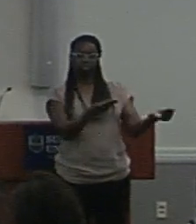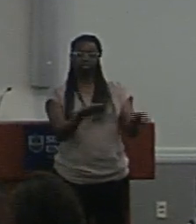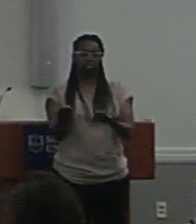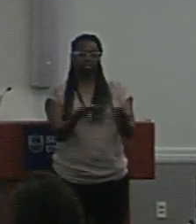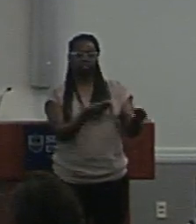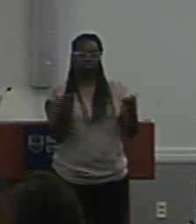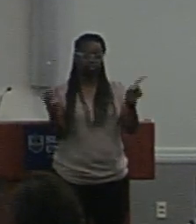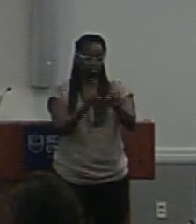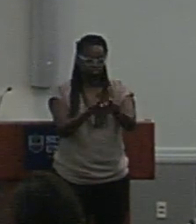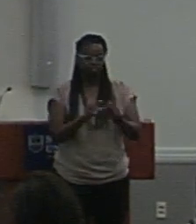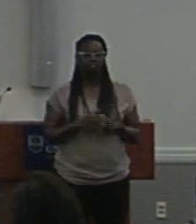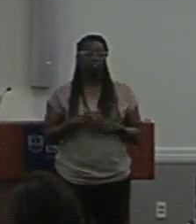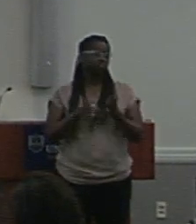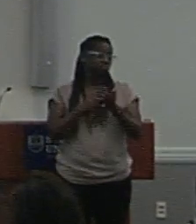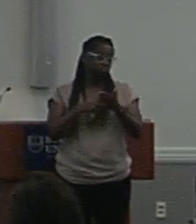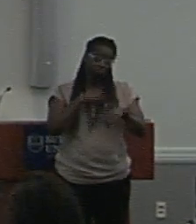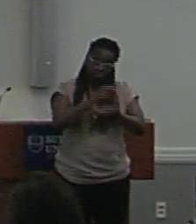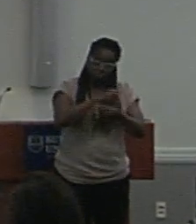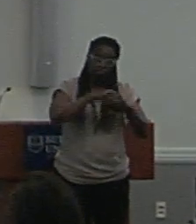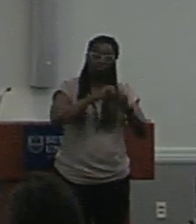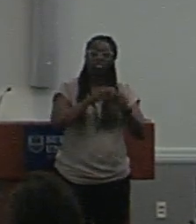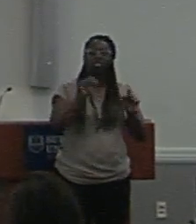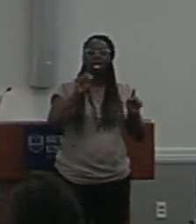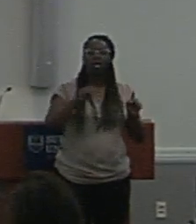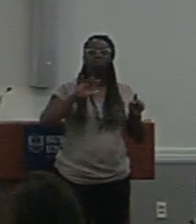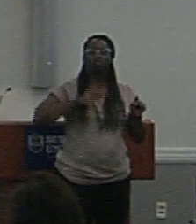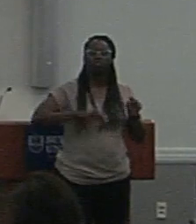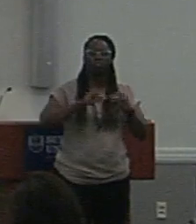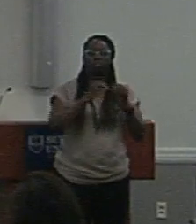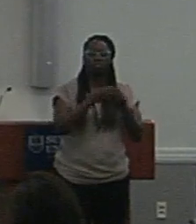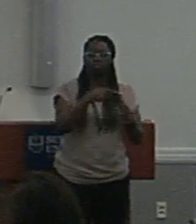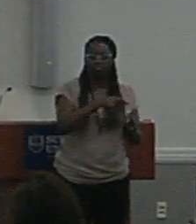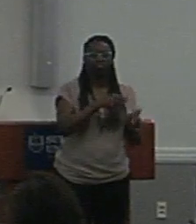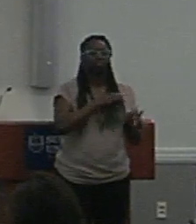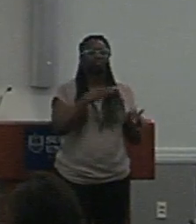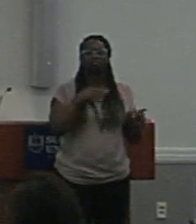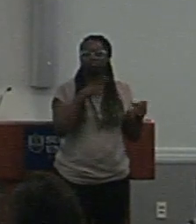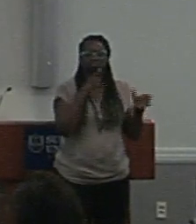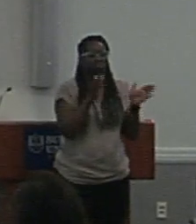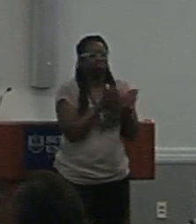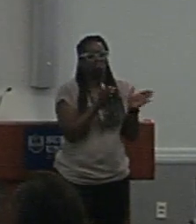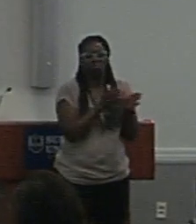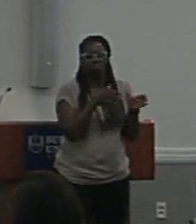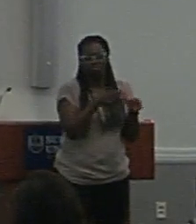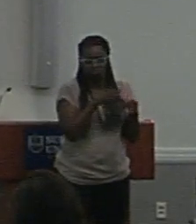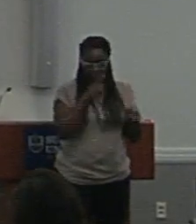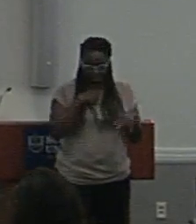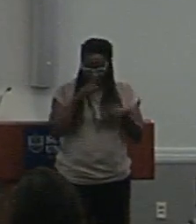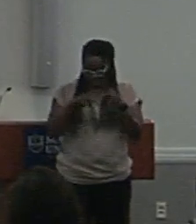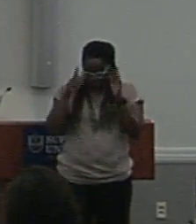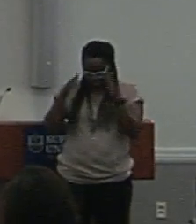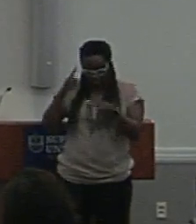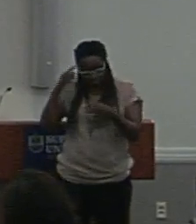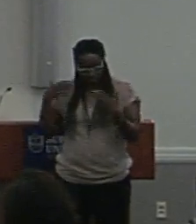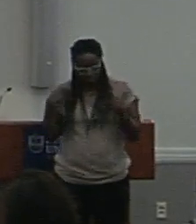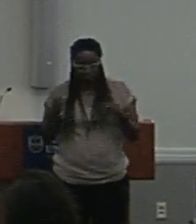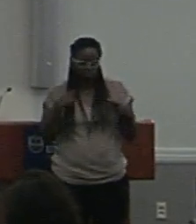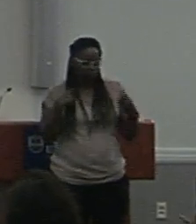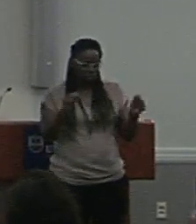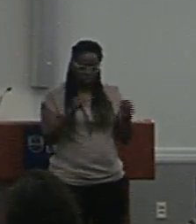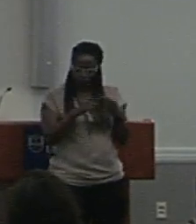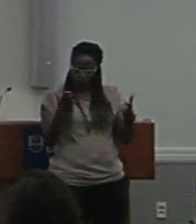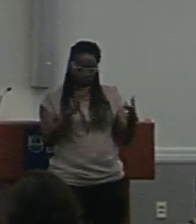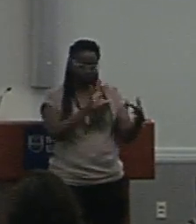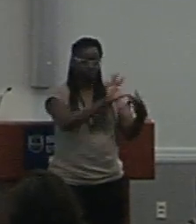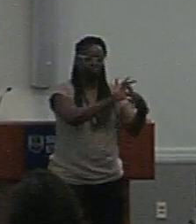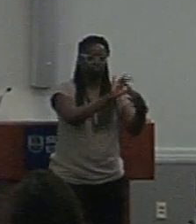world, but because we have such a small staff, we don't work directly on mental health issues. We more try to get people a good connection and stay